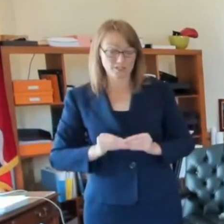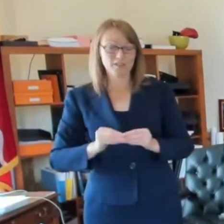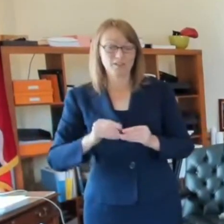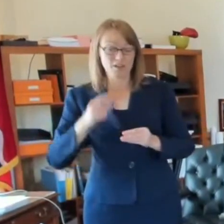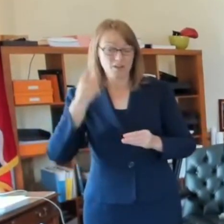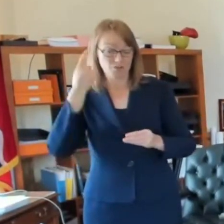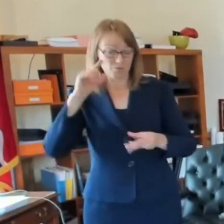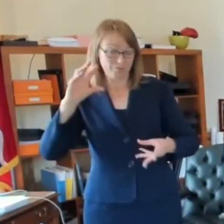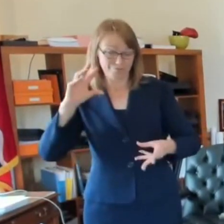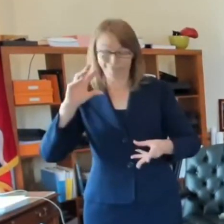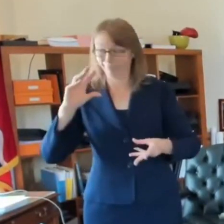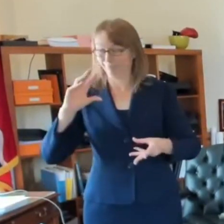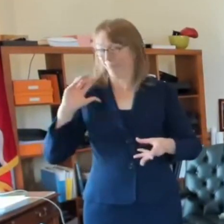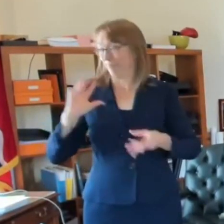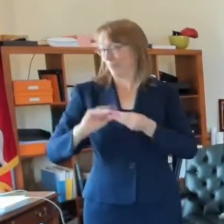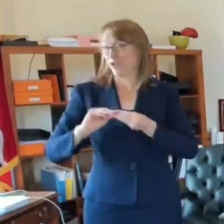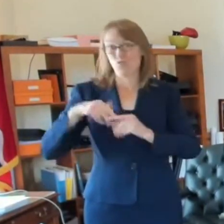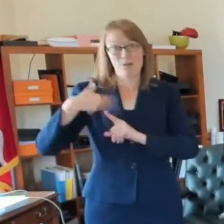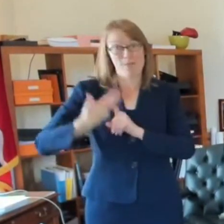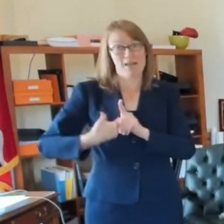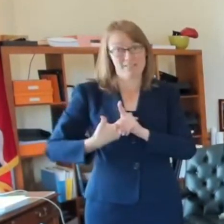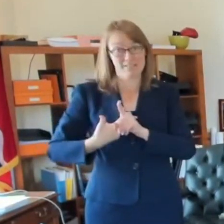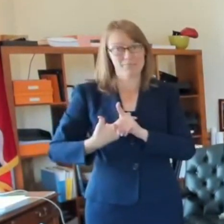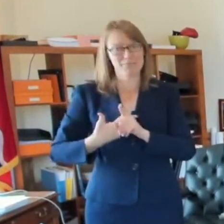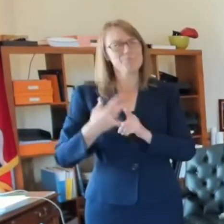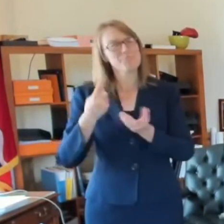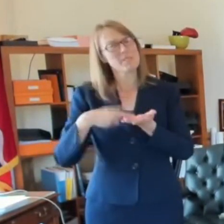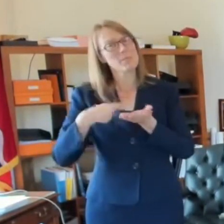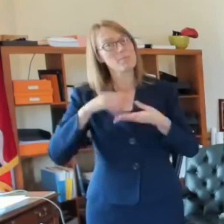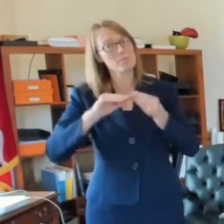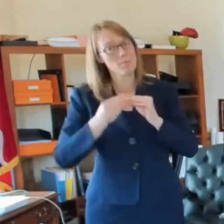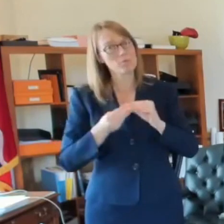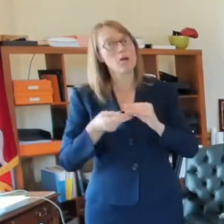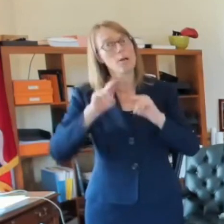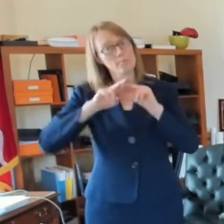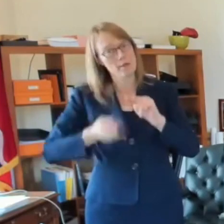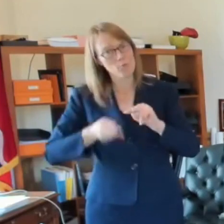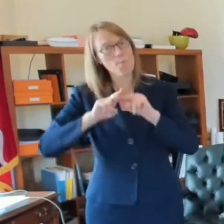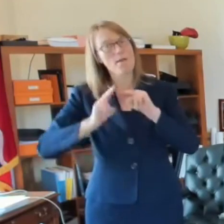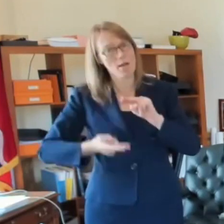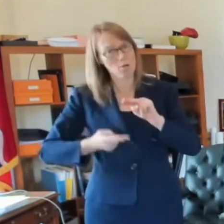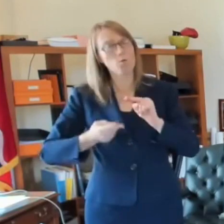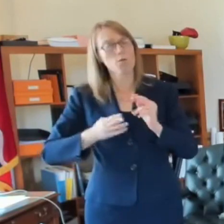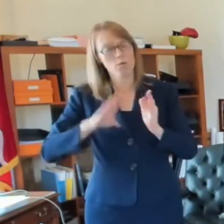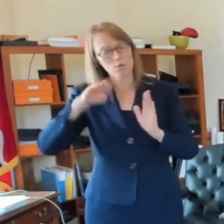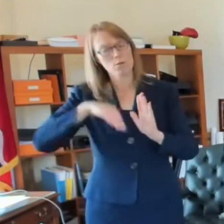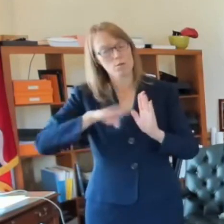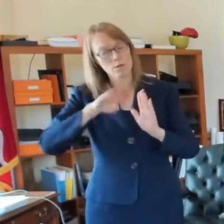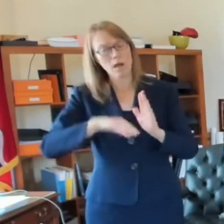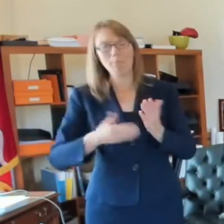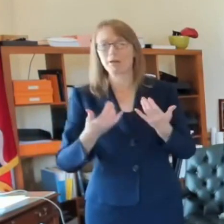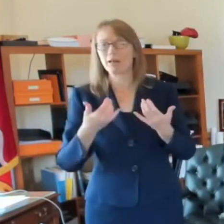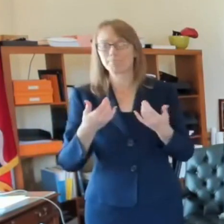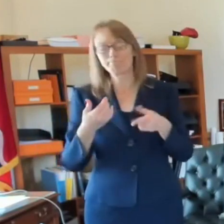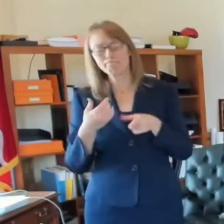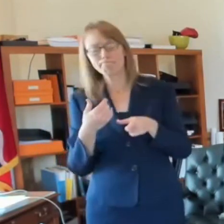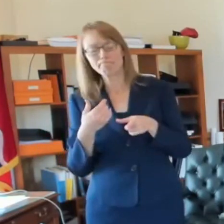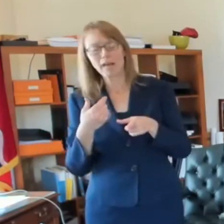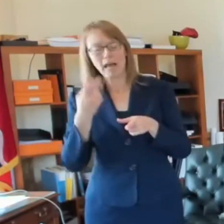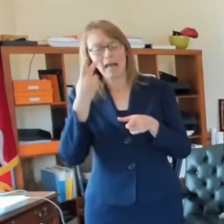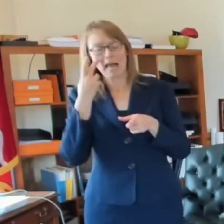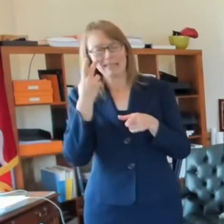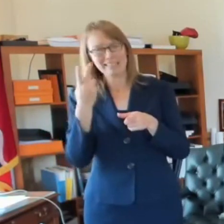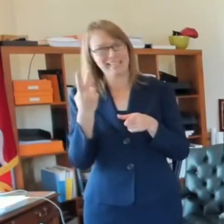but they do bounce around a bit. I'm concerned a little to see